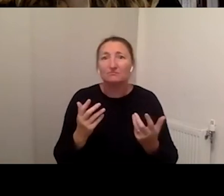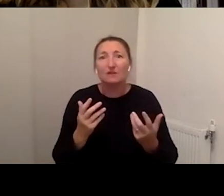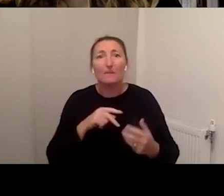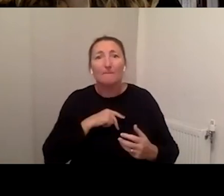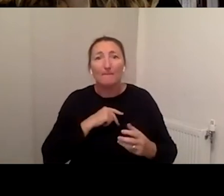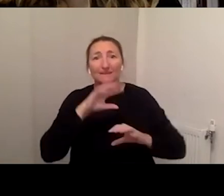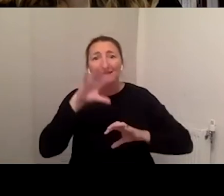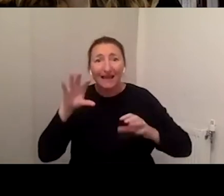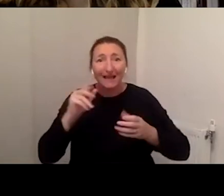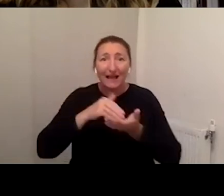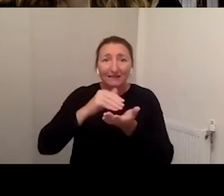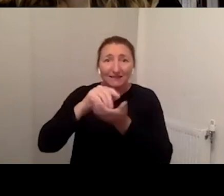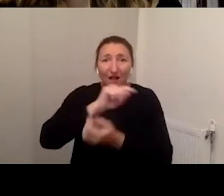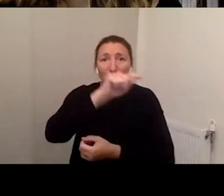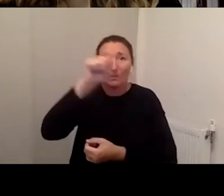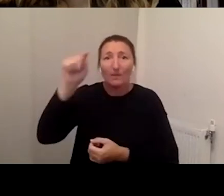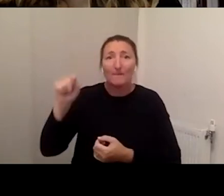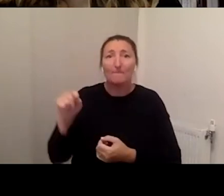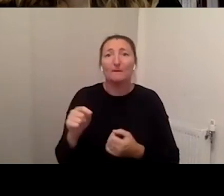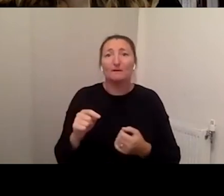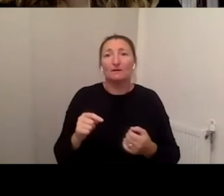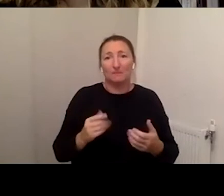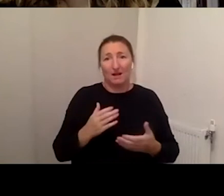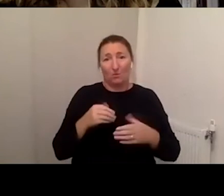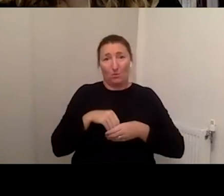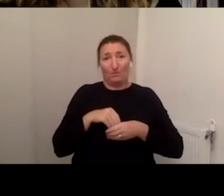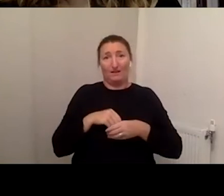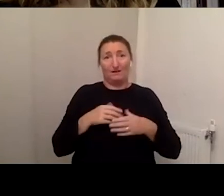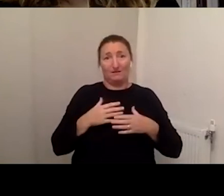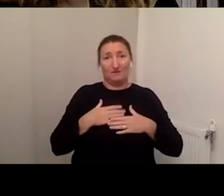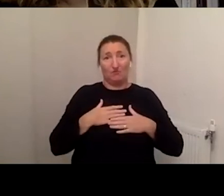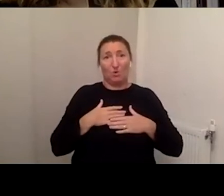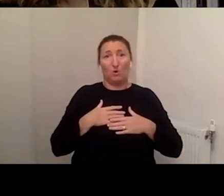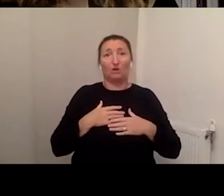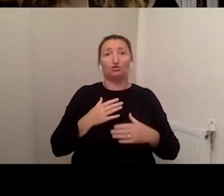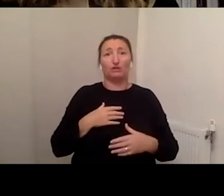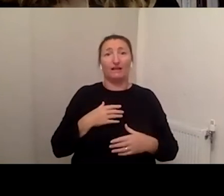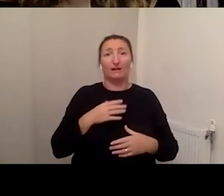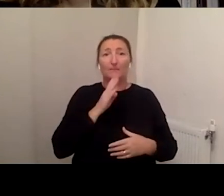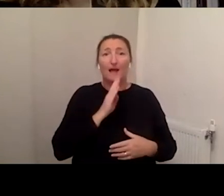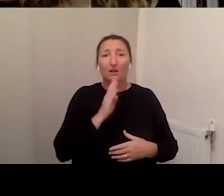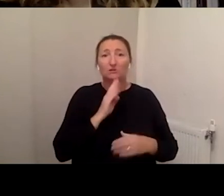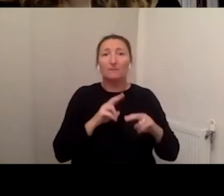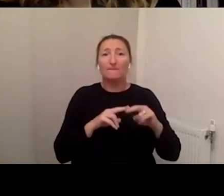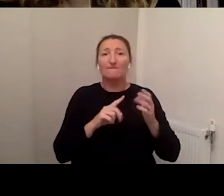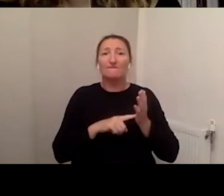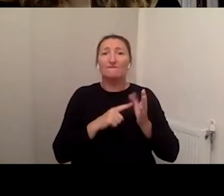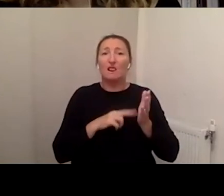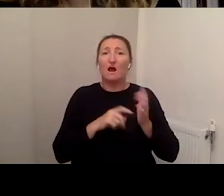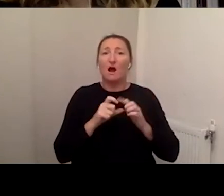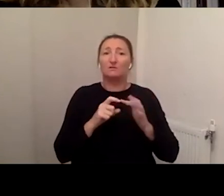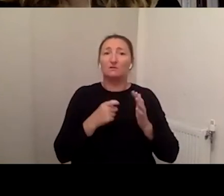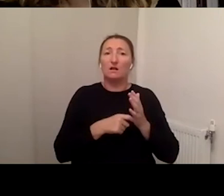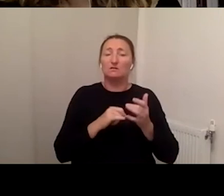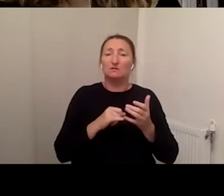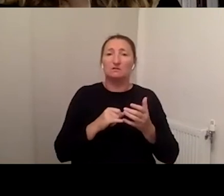able to. But when I look at my own country in Flanders, because it's regionalized, the energy sharing will